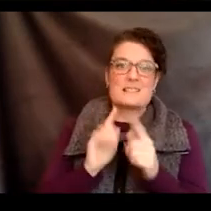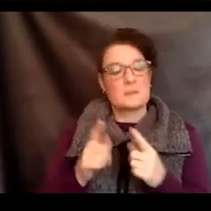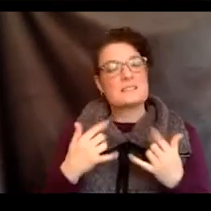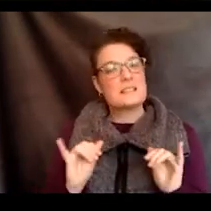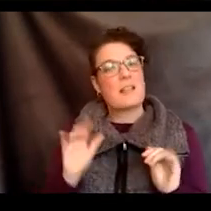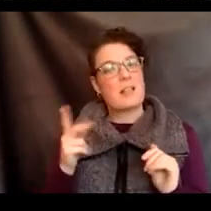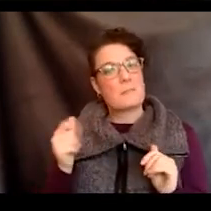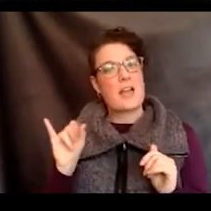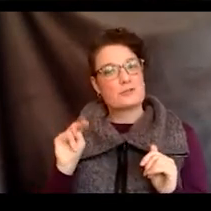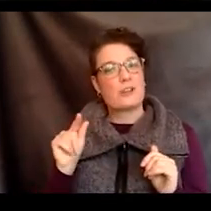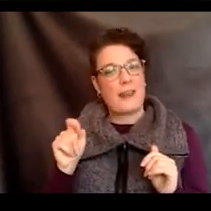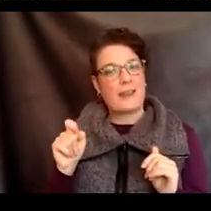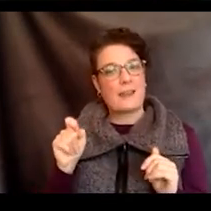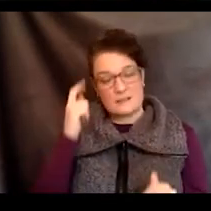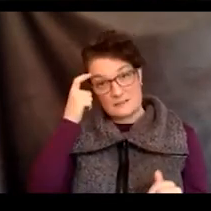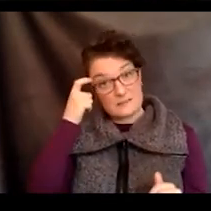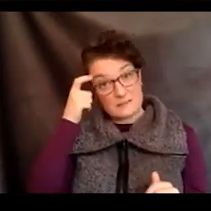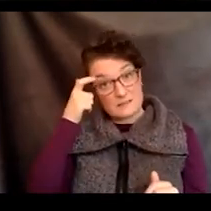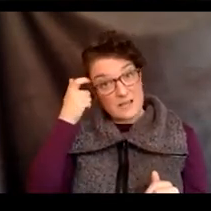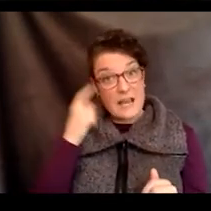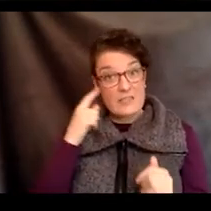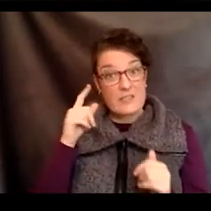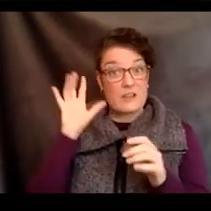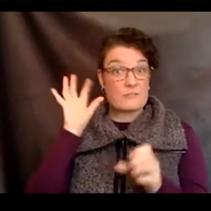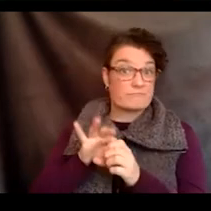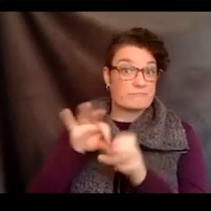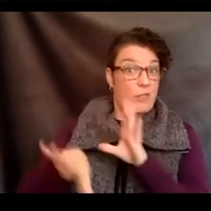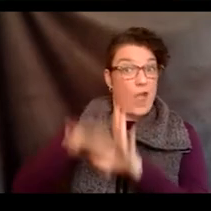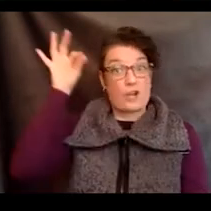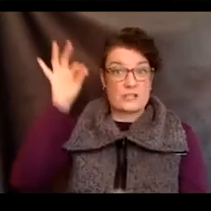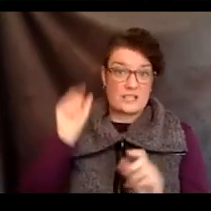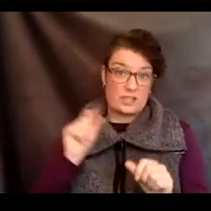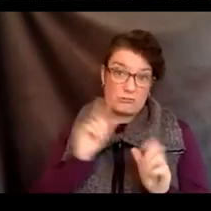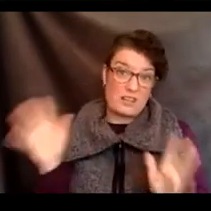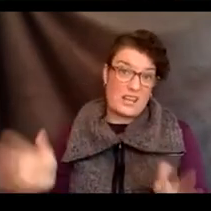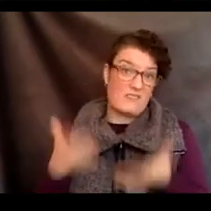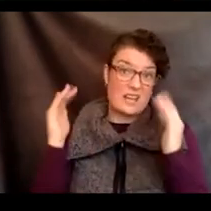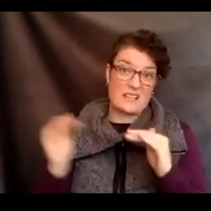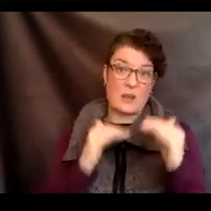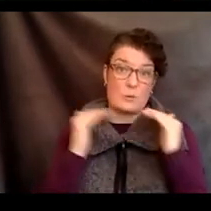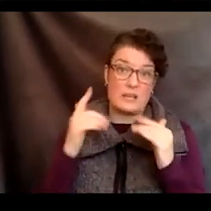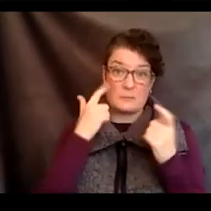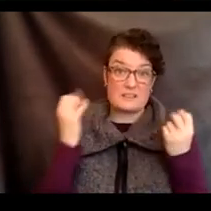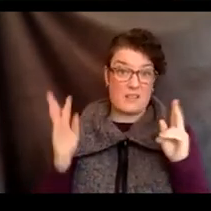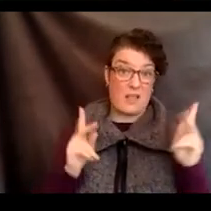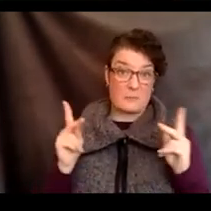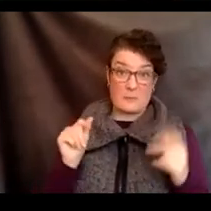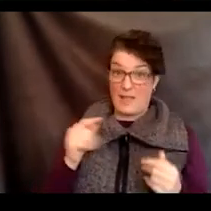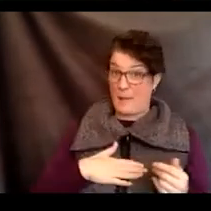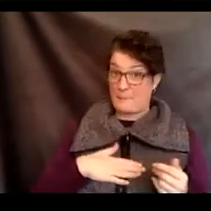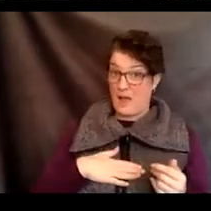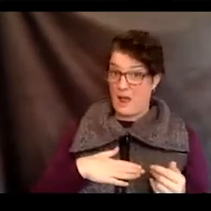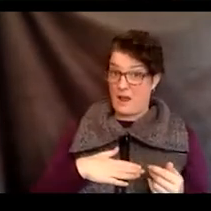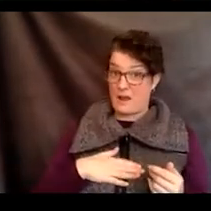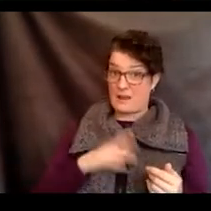nonetheless. And I think the lottery could really, I guess, advance equity, because like there are a lot of folks at my middle school, or at